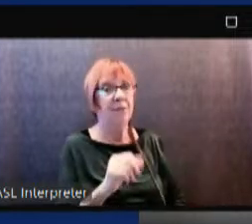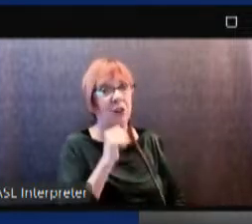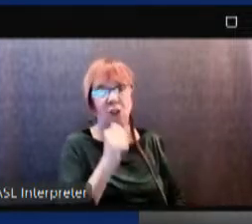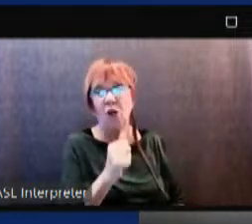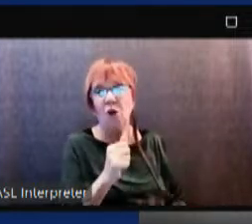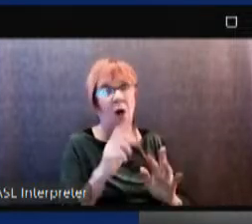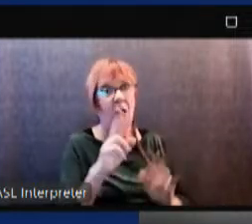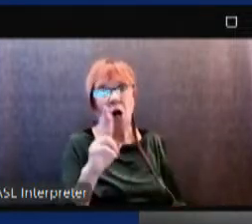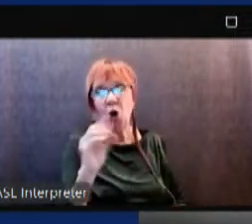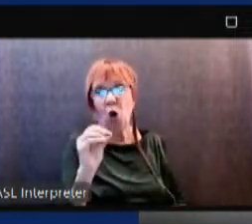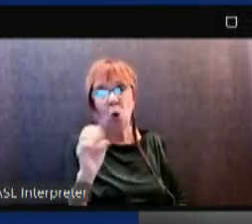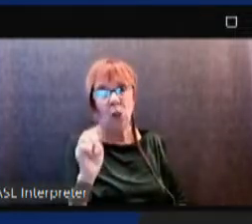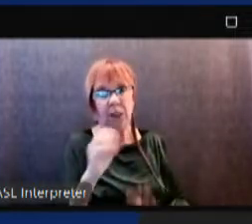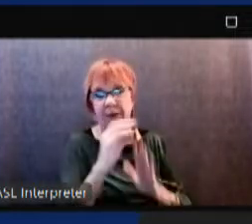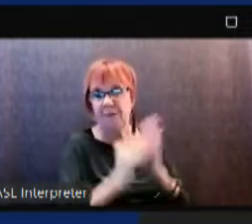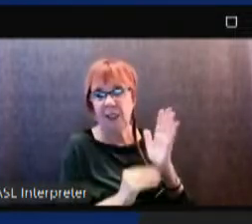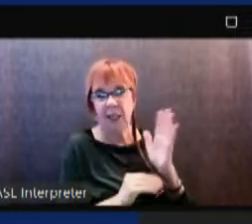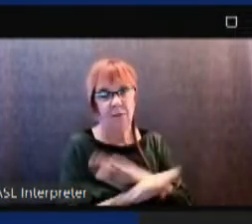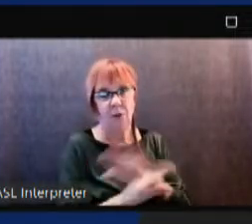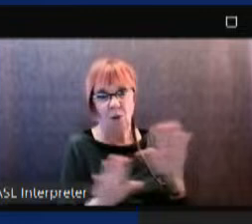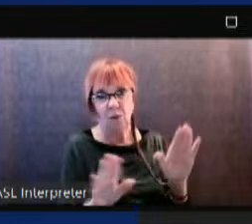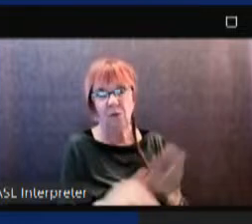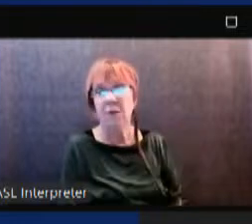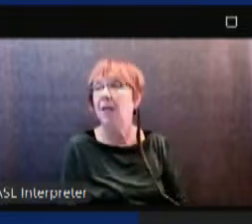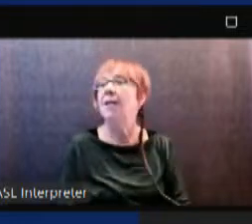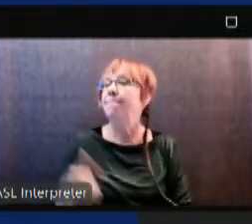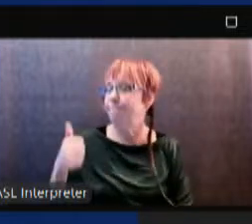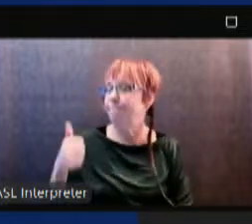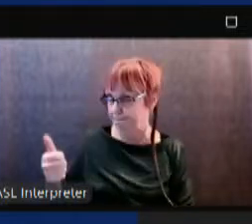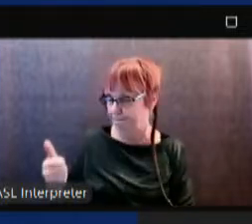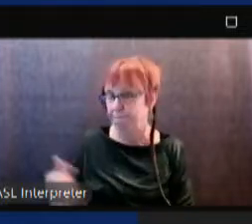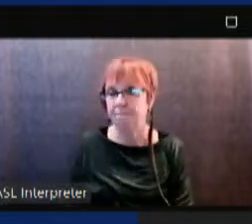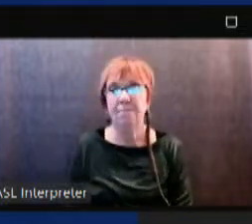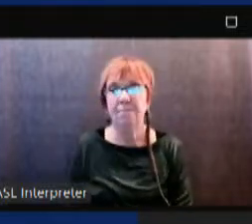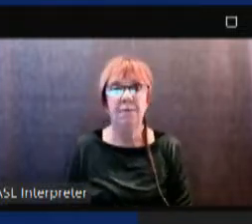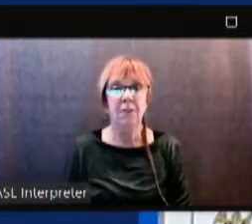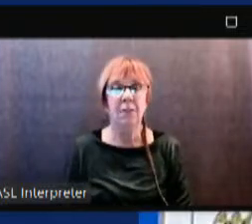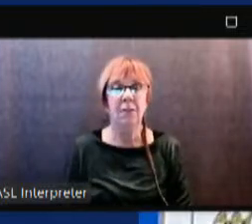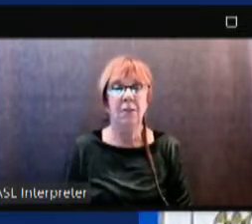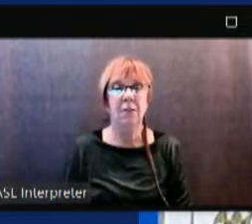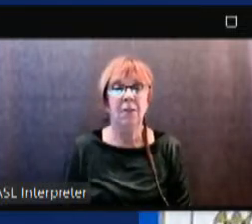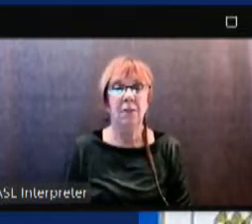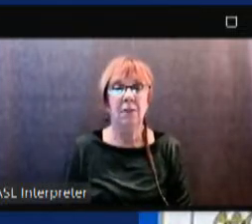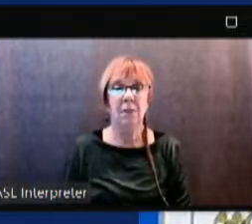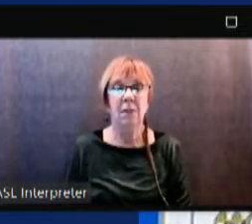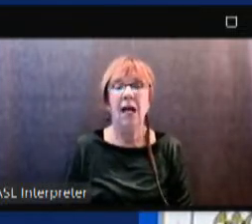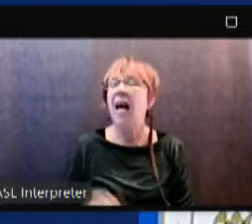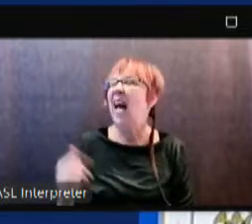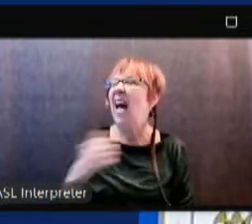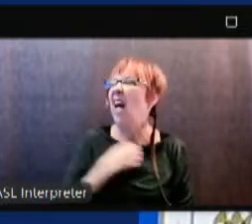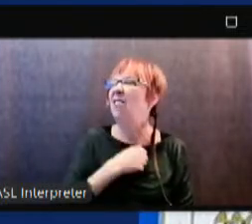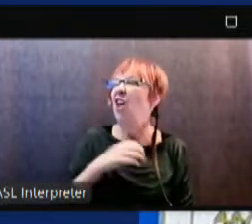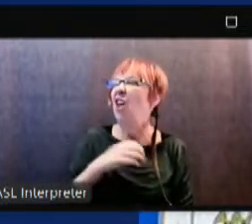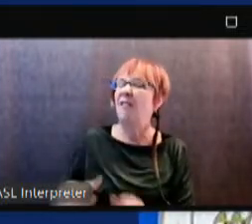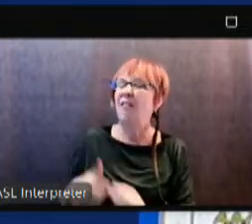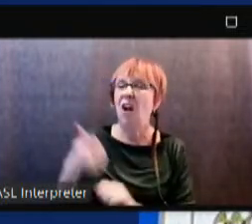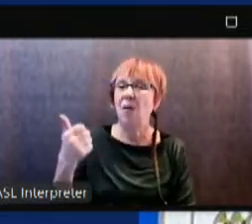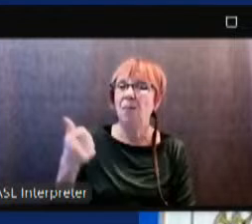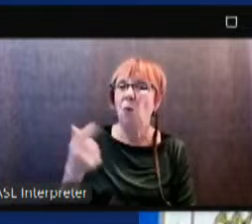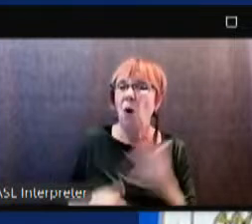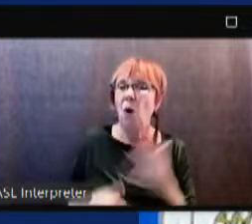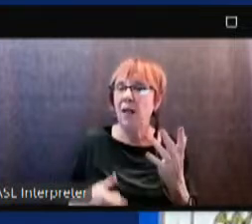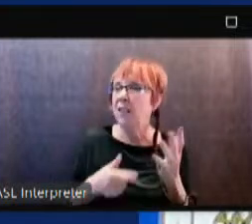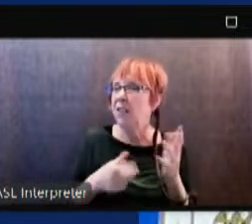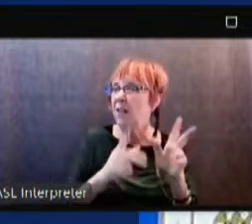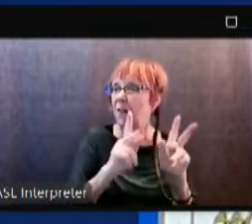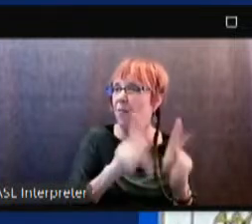ROE. Great, thank you. To follow up on that, I'm sorry, so what are the options? So what would this